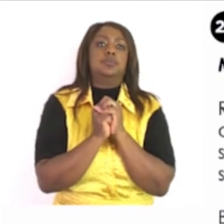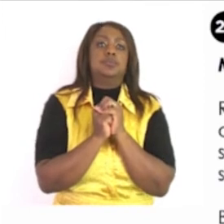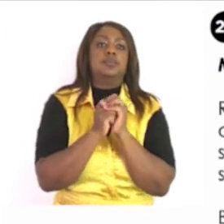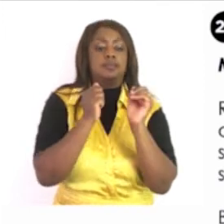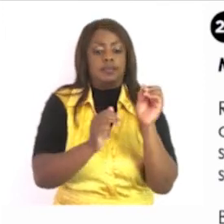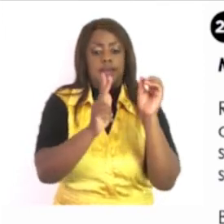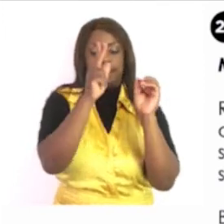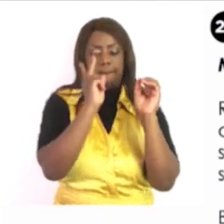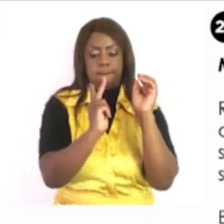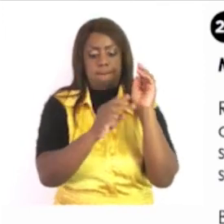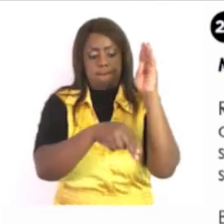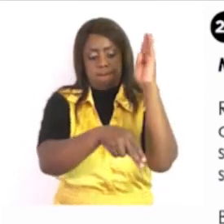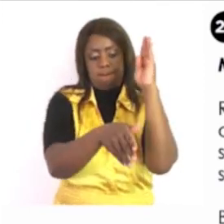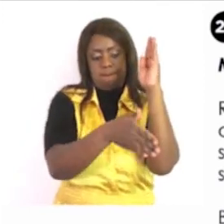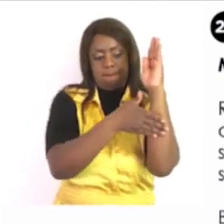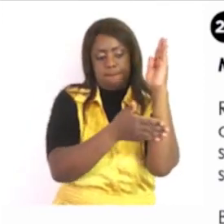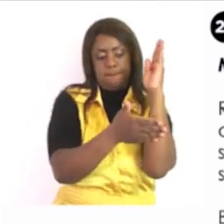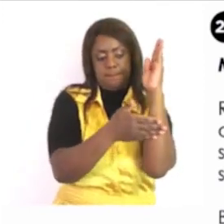be a balance or a balance scale.